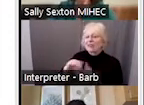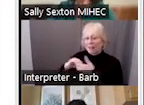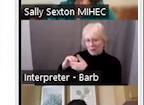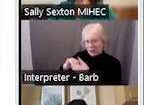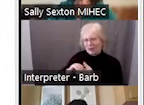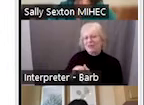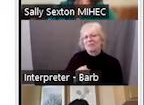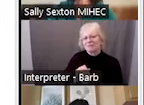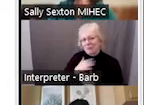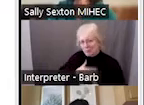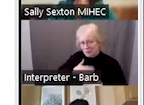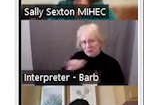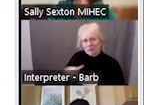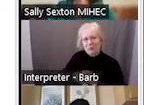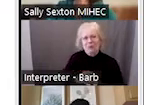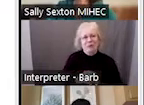Appreciate that.